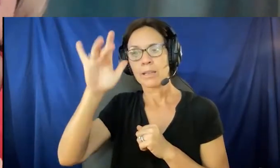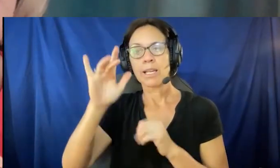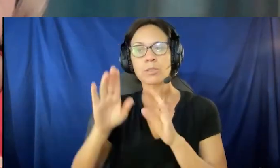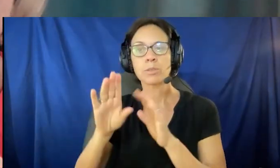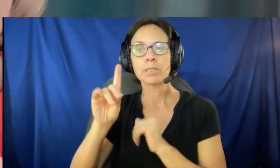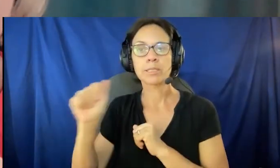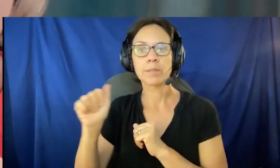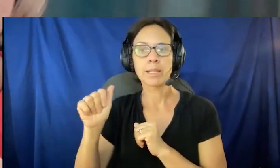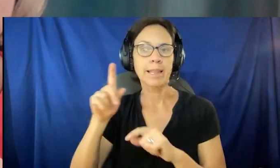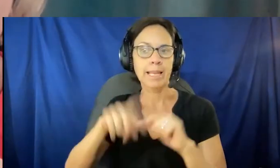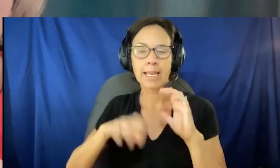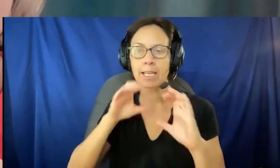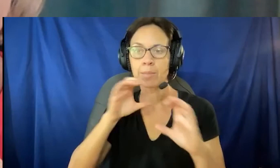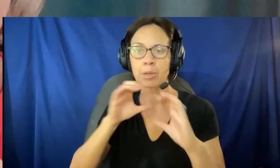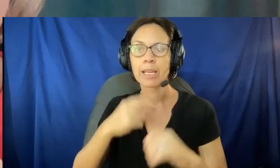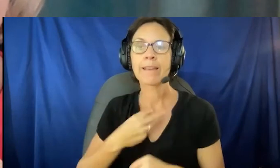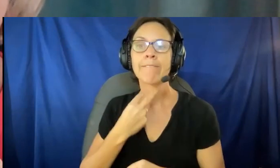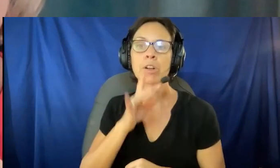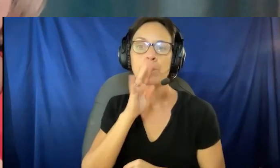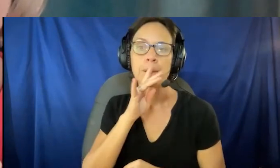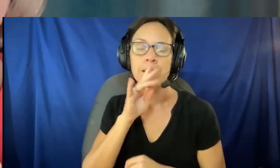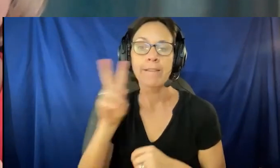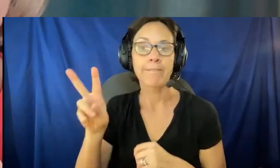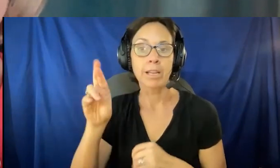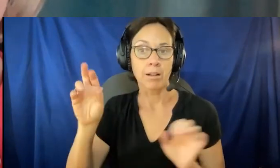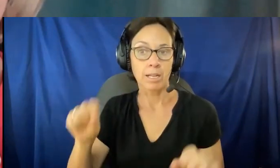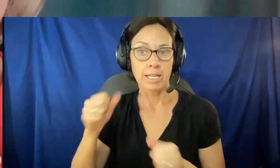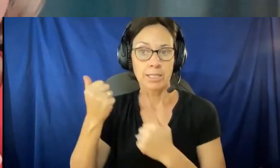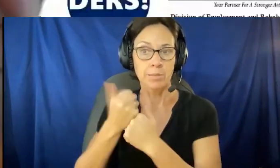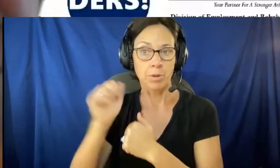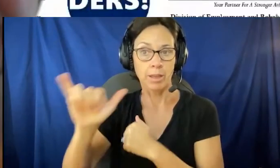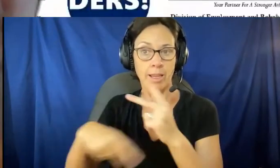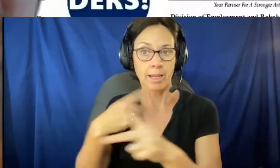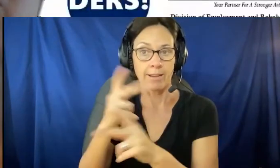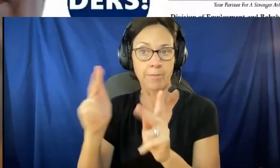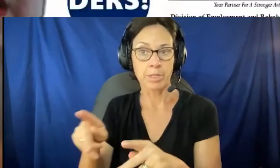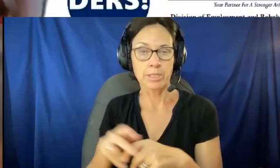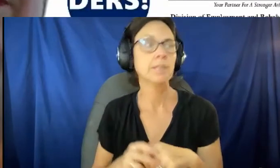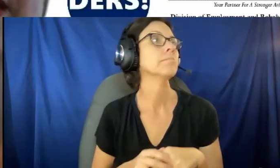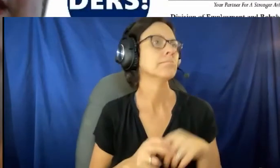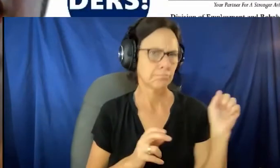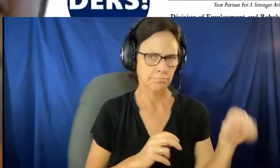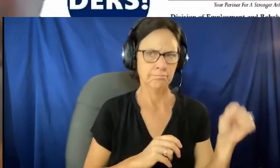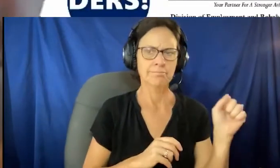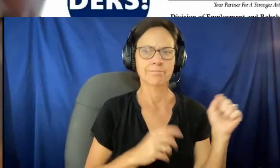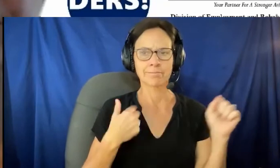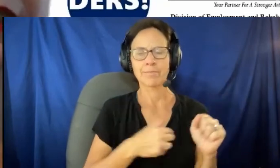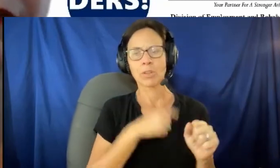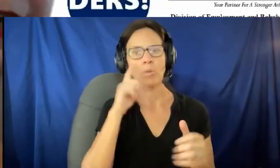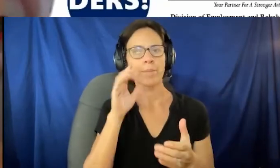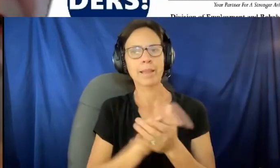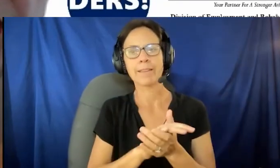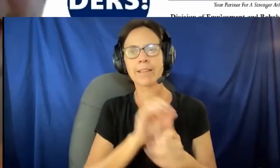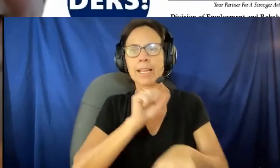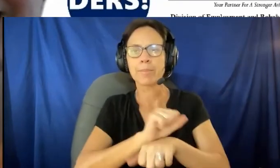verbally, is VR able to support this type of individual? Yes. We believe in employment first.